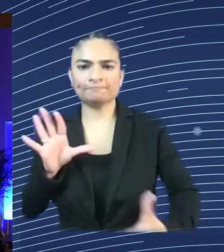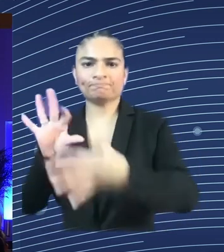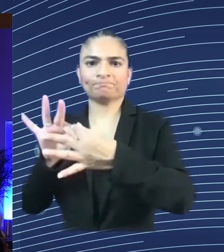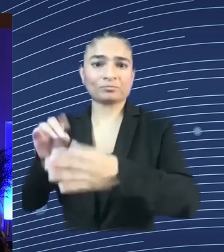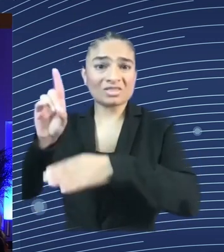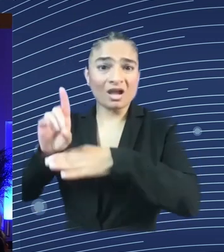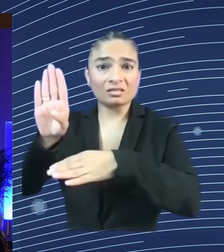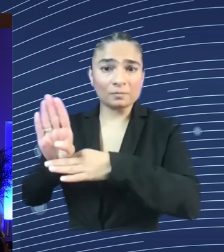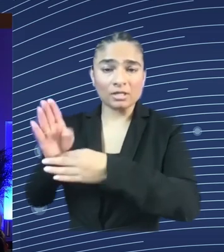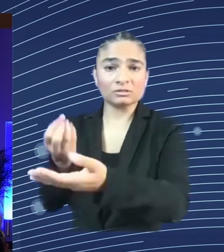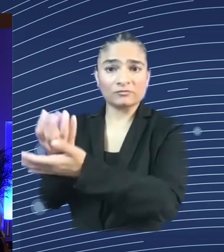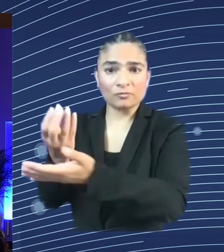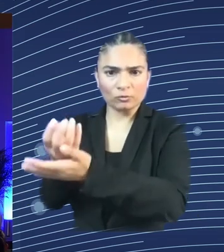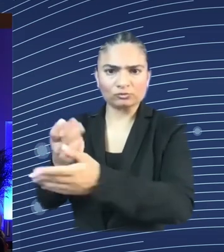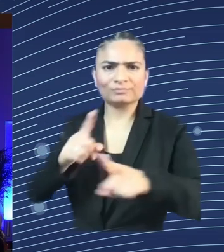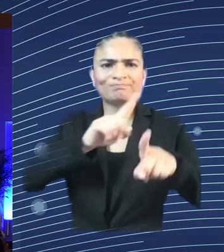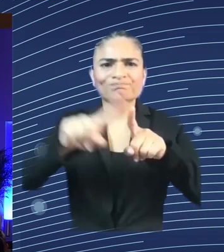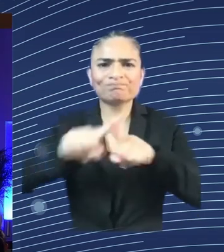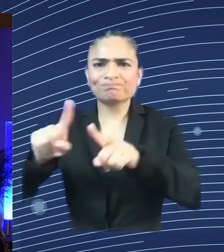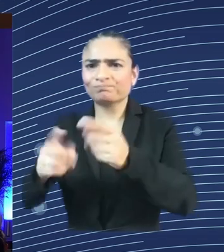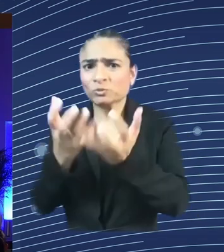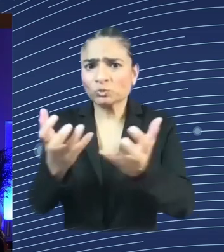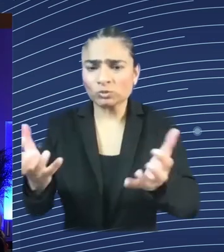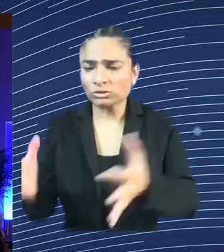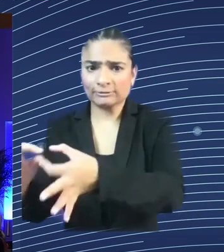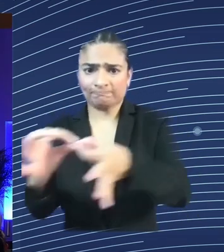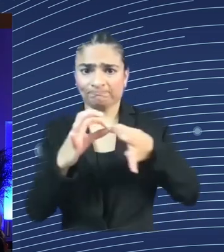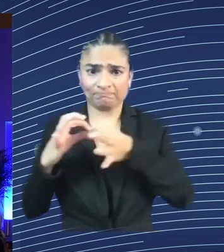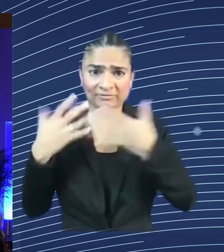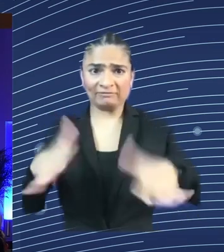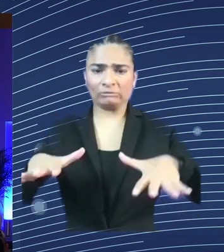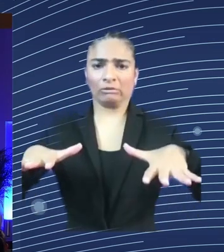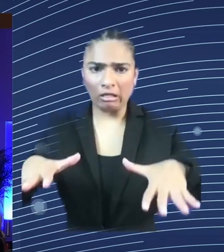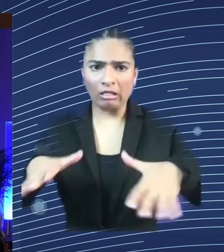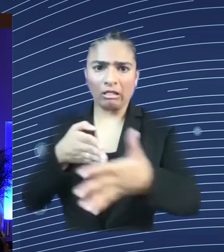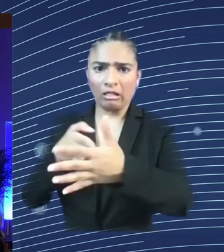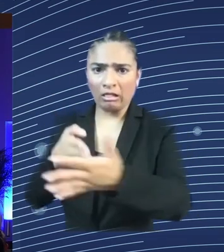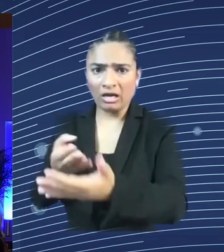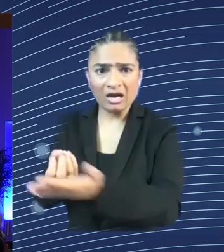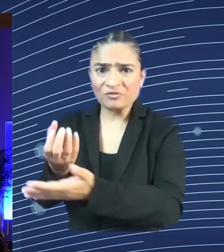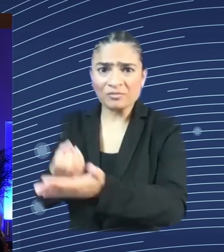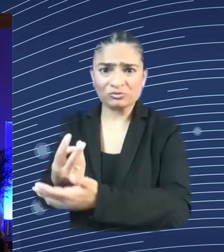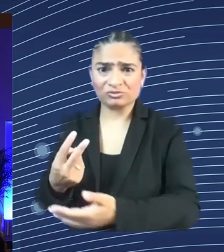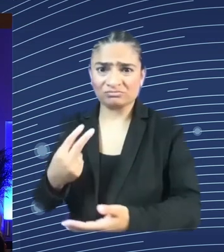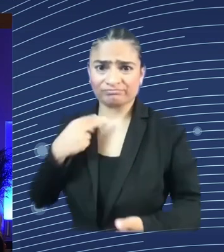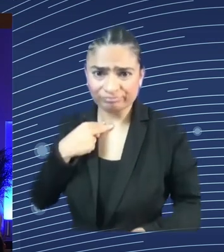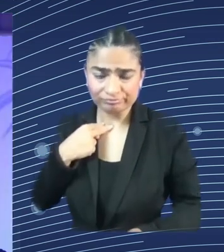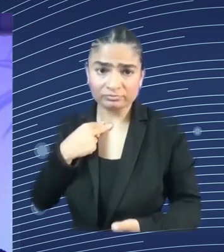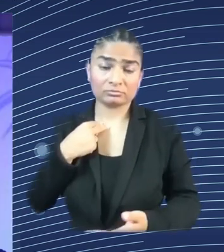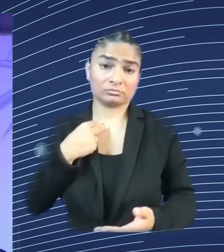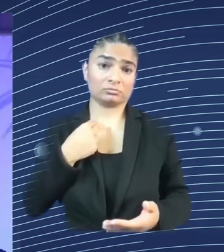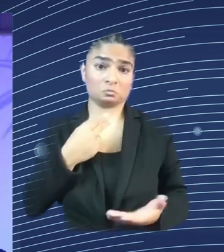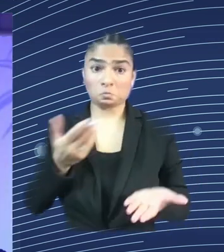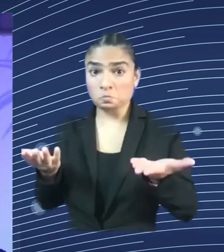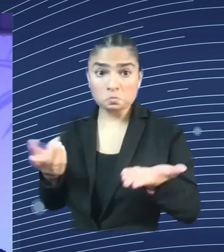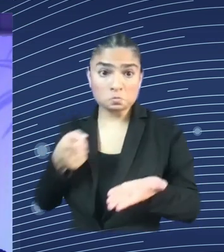Maybe you start as expert. Sure. Yeah, I can. So, start. Is there resistance indeed to connecting the databases? Yeah, of course. As